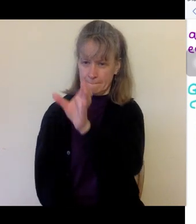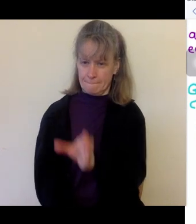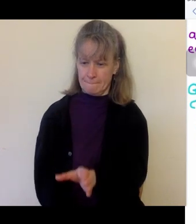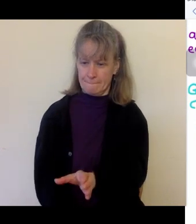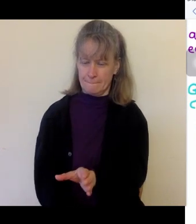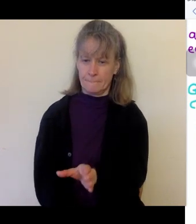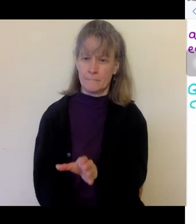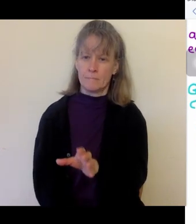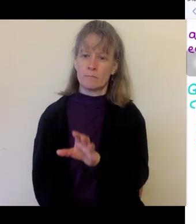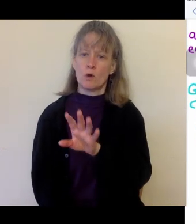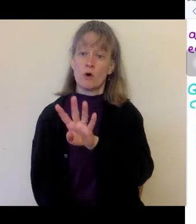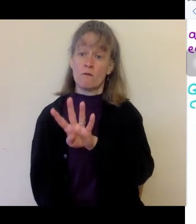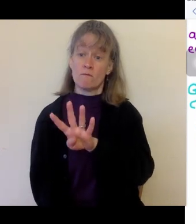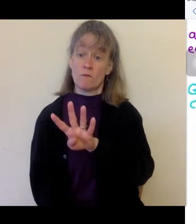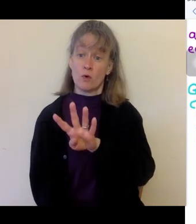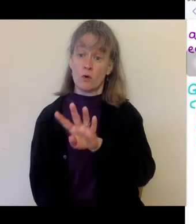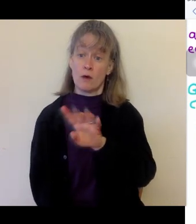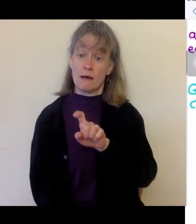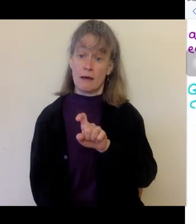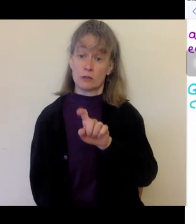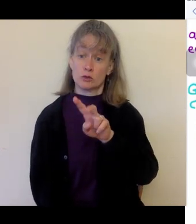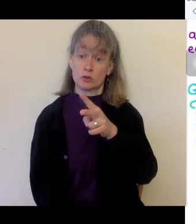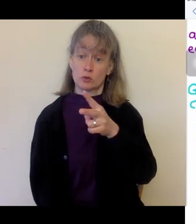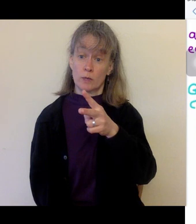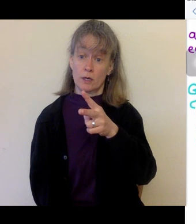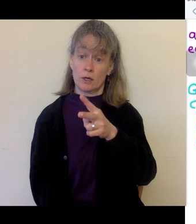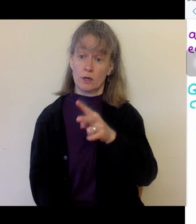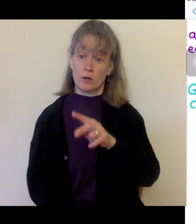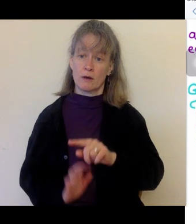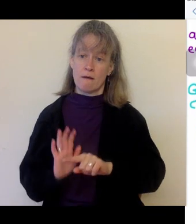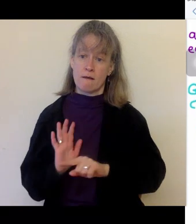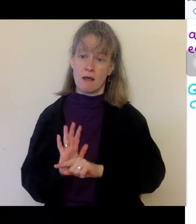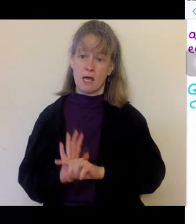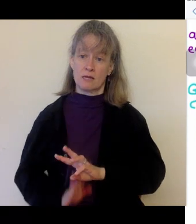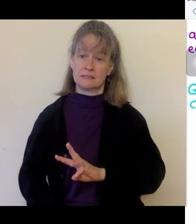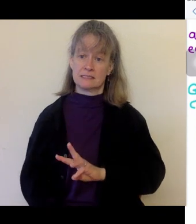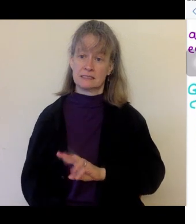4x squared and negative 6x.